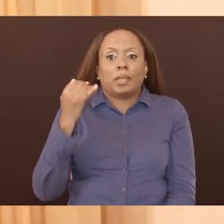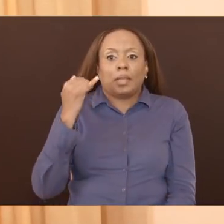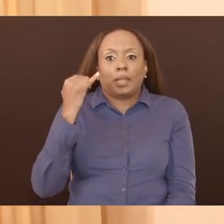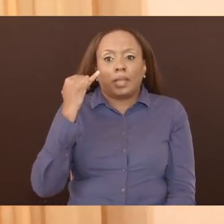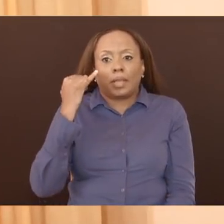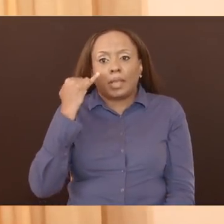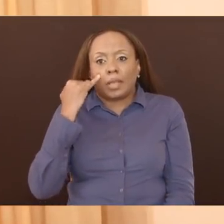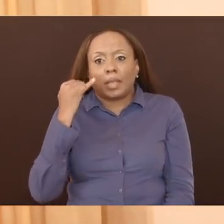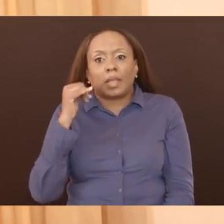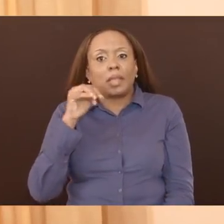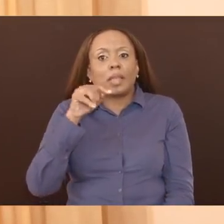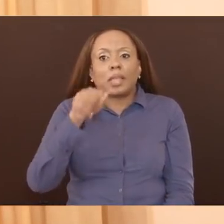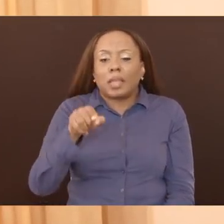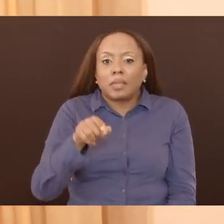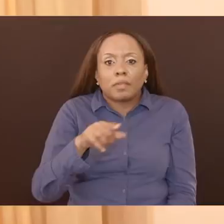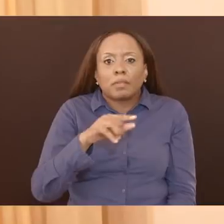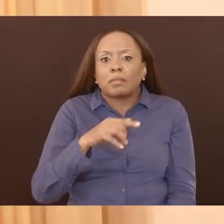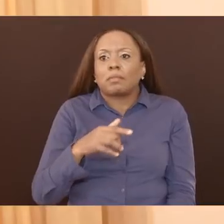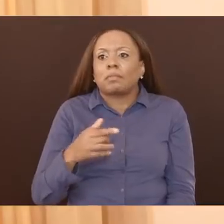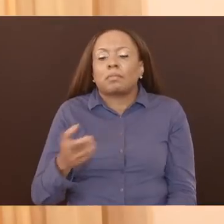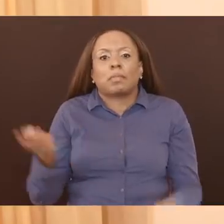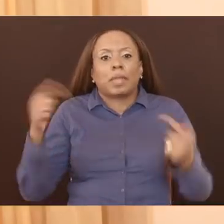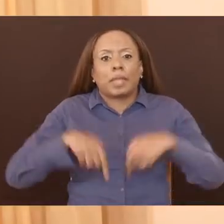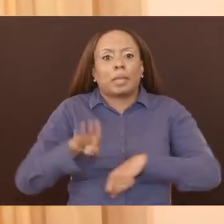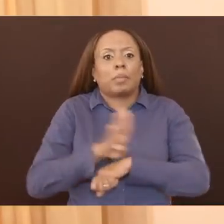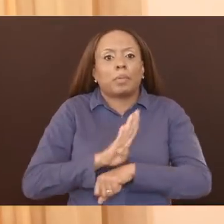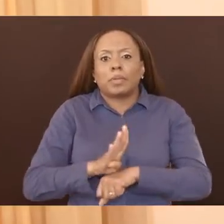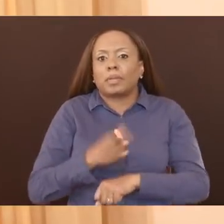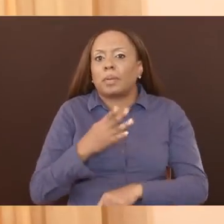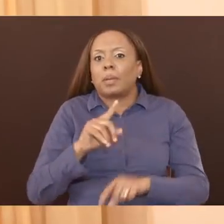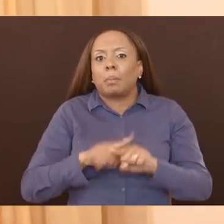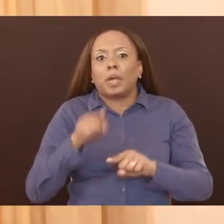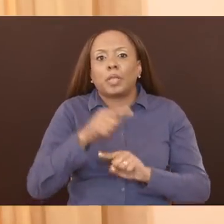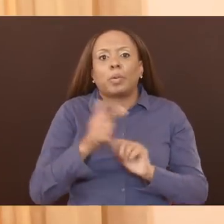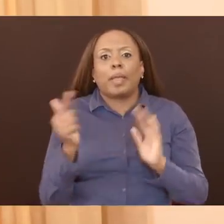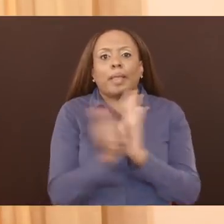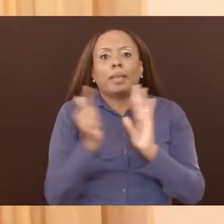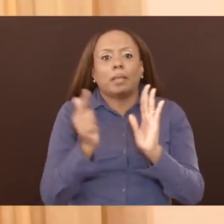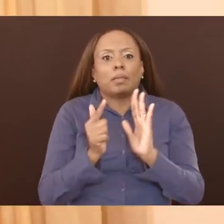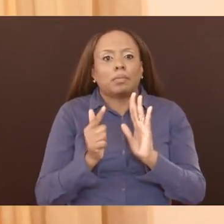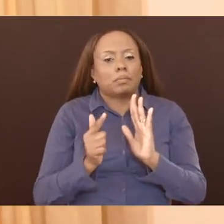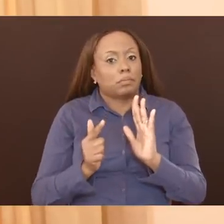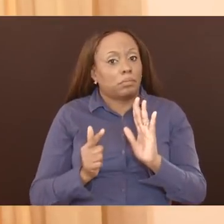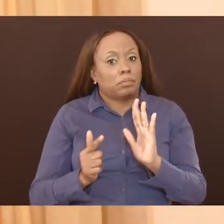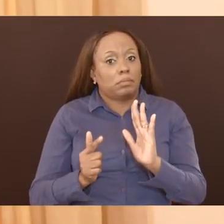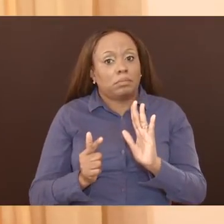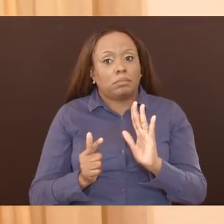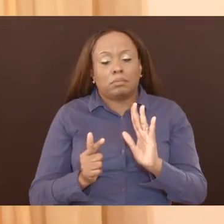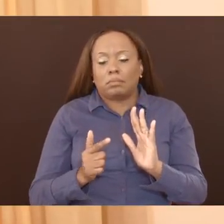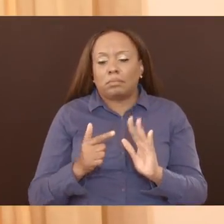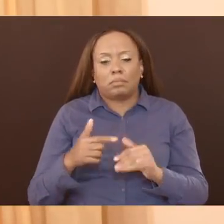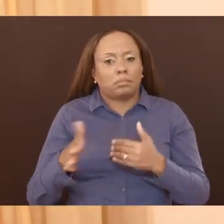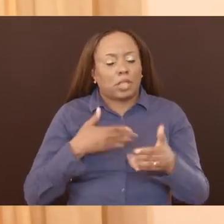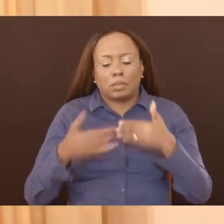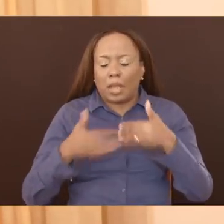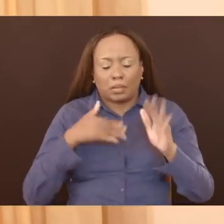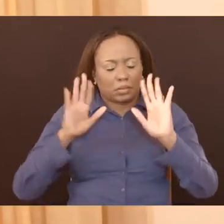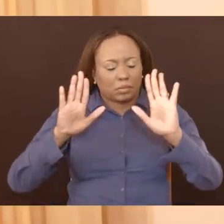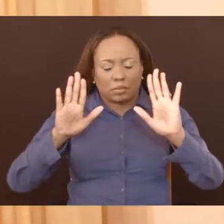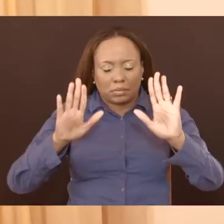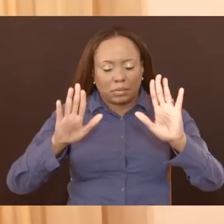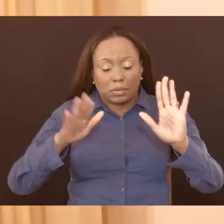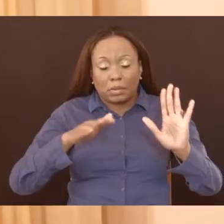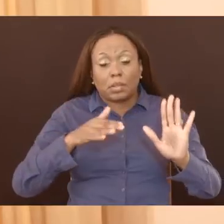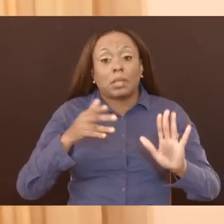is asking for the status to go for the vaccine here. Go and get the vaccine. We have given to everybody, and we don't ask where you're born, how you're